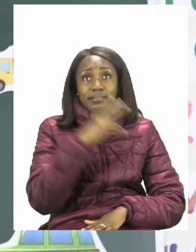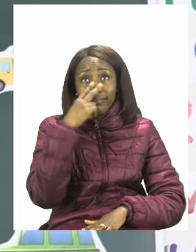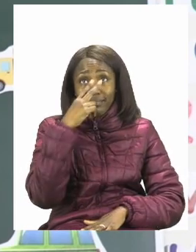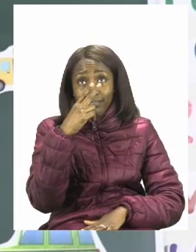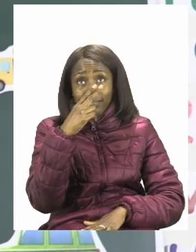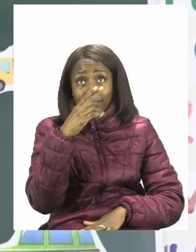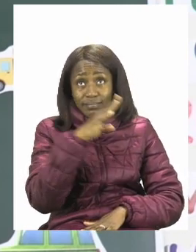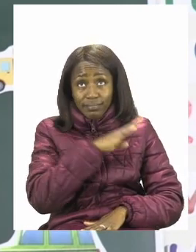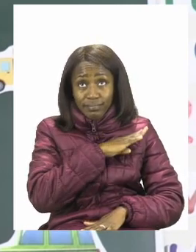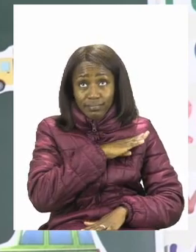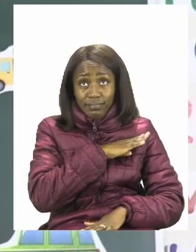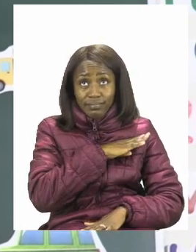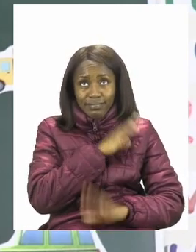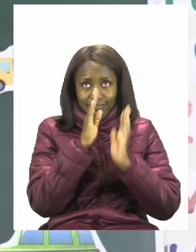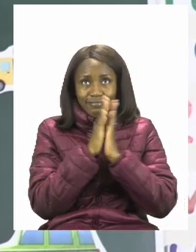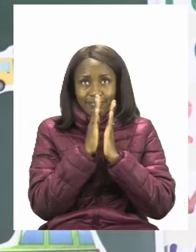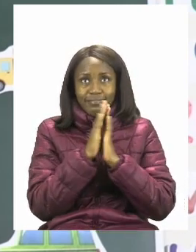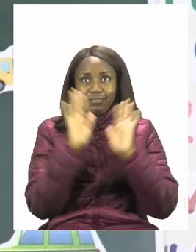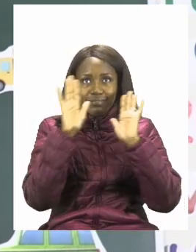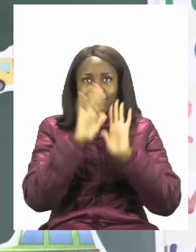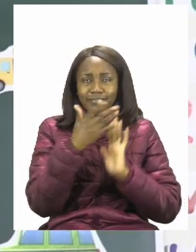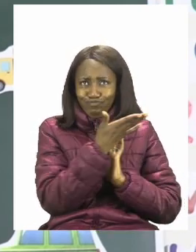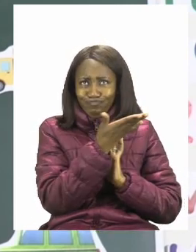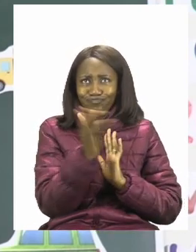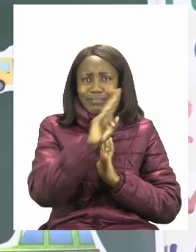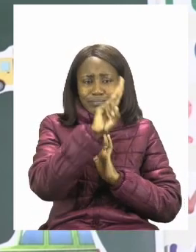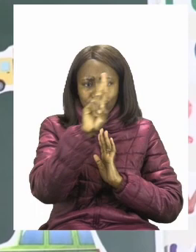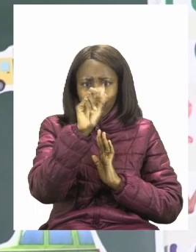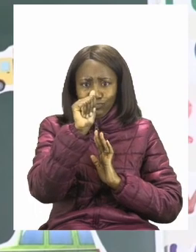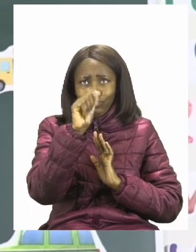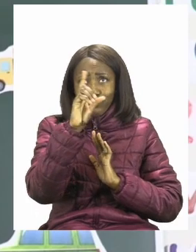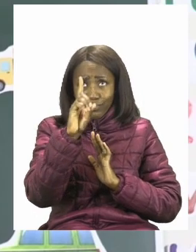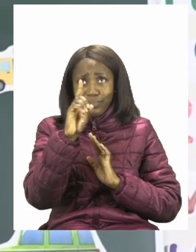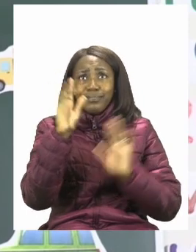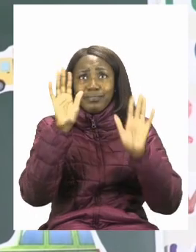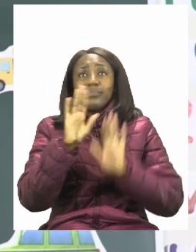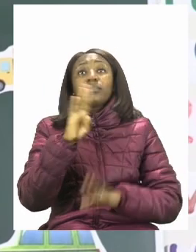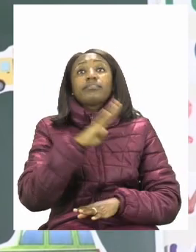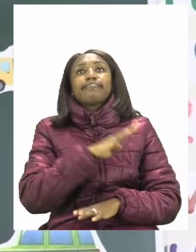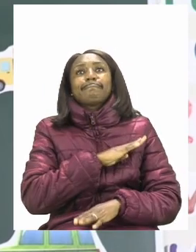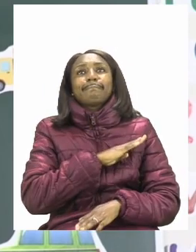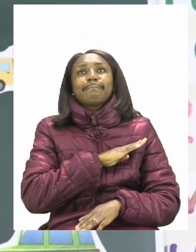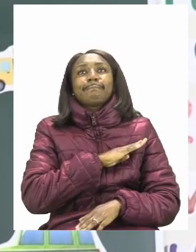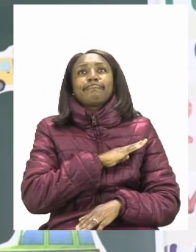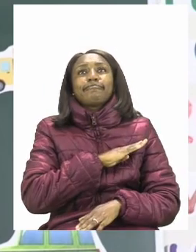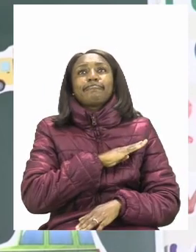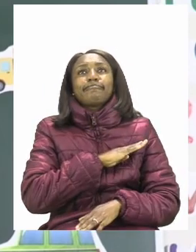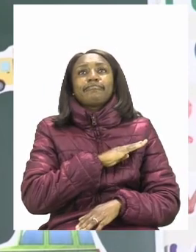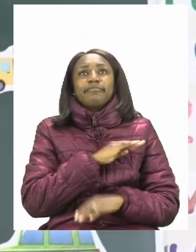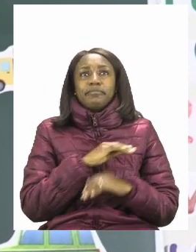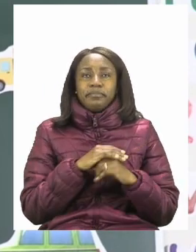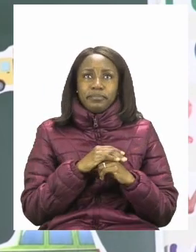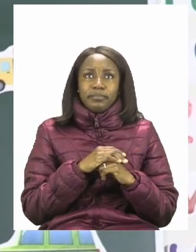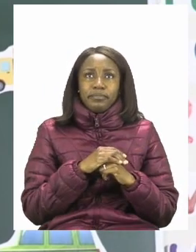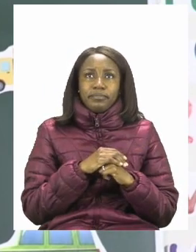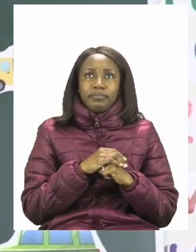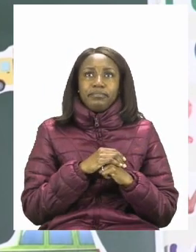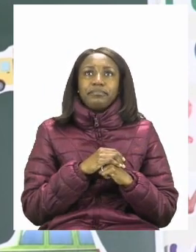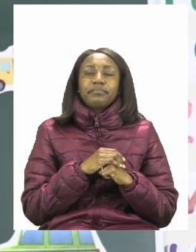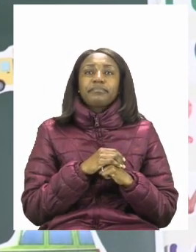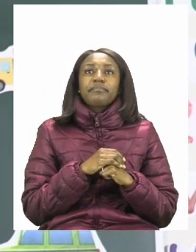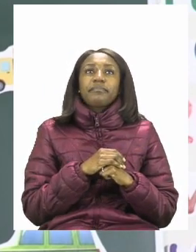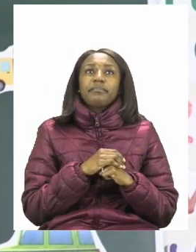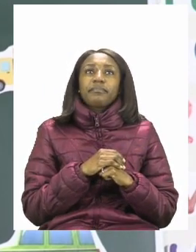brown grasshopper? That's the color. So all the blocks with the word had, you have to